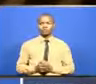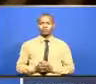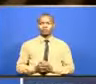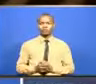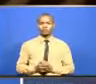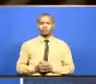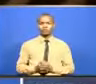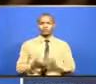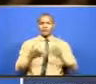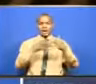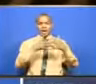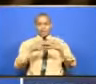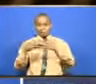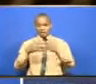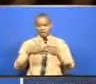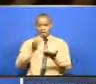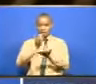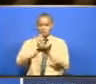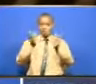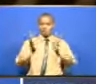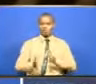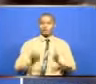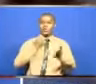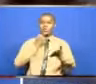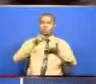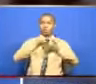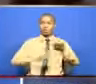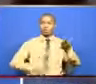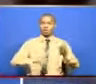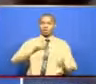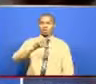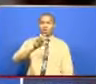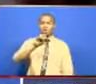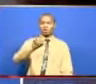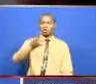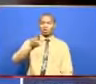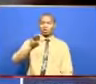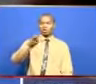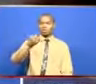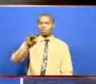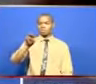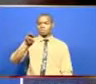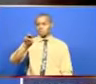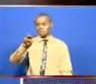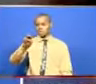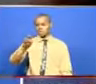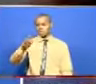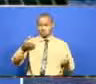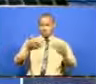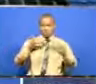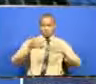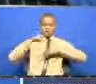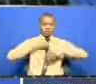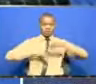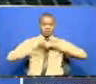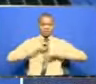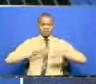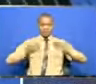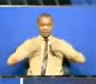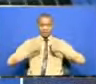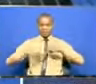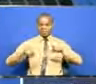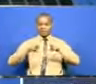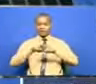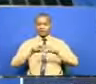United States officials say the record settlement reflected Goldman's central role in a massive corruption scheme. Goldman admitted it had fallen